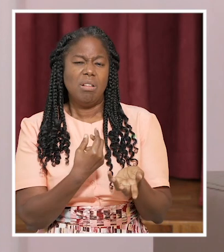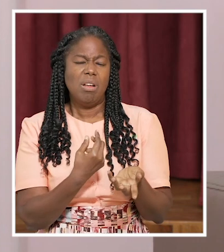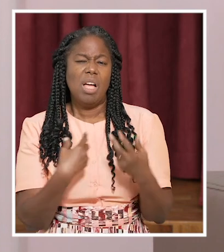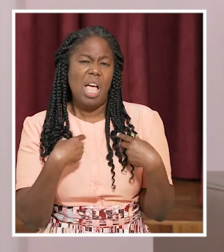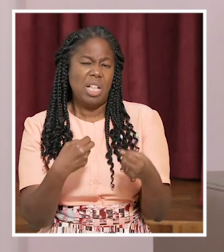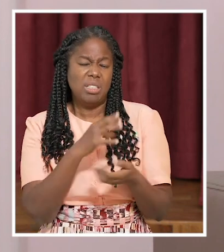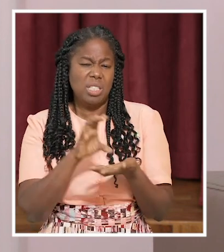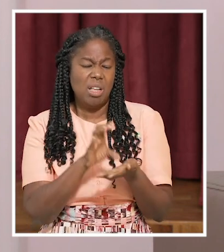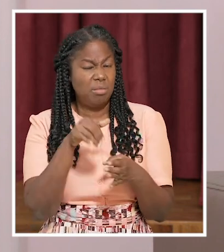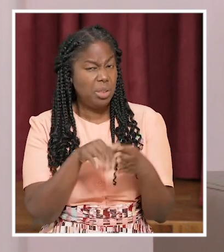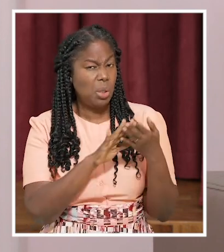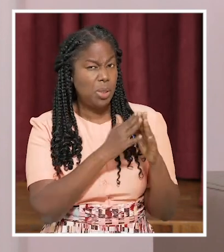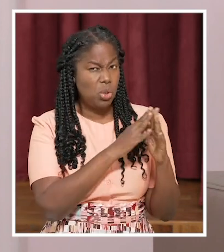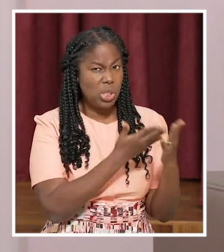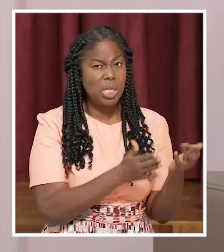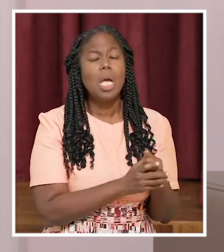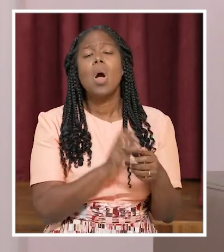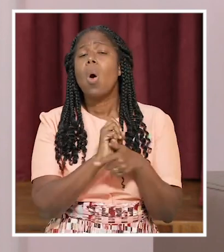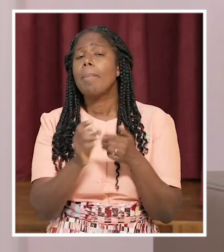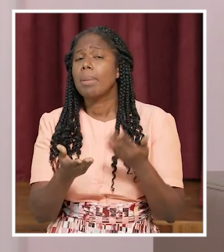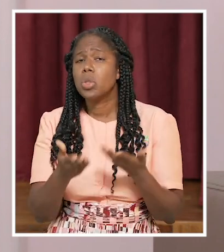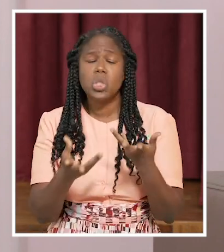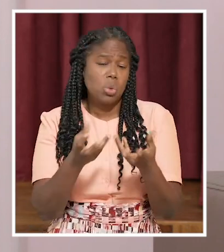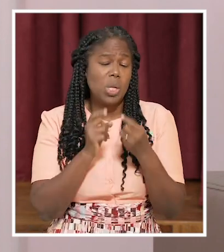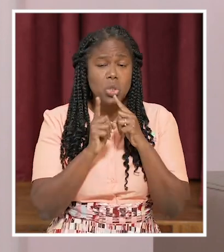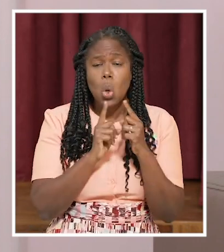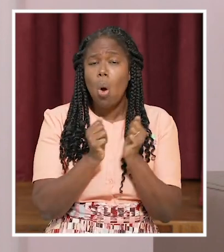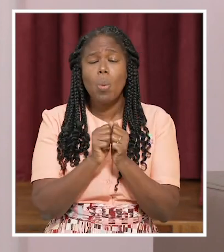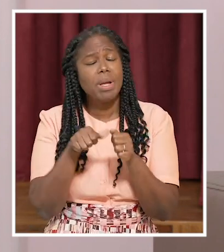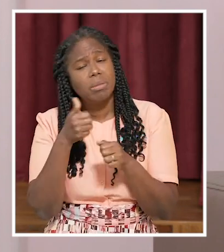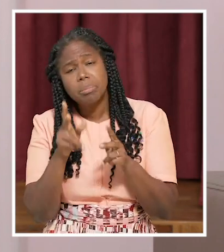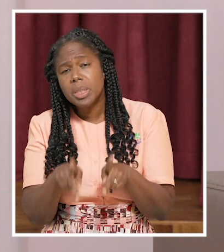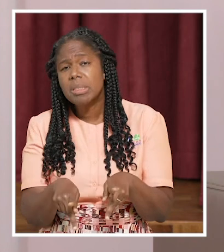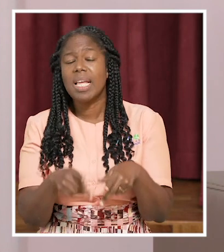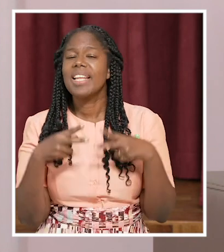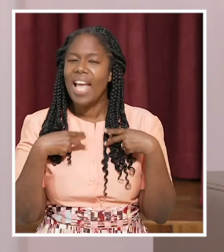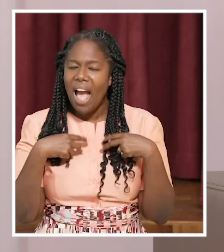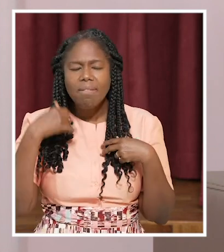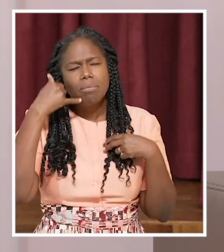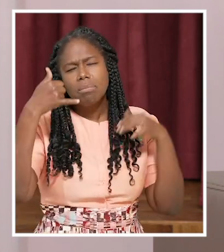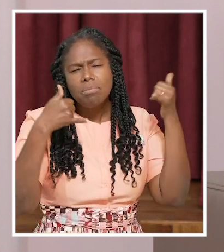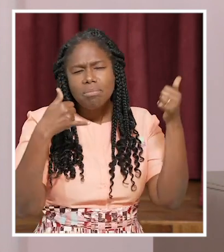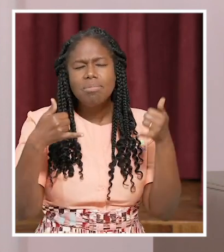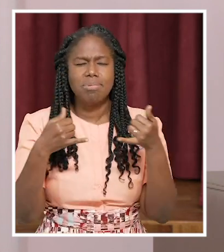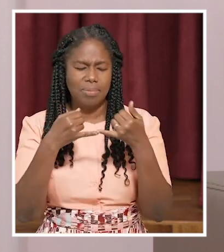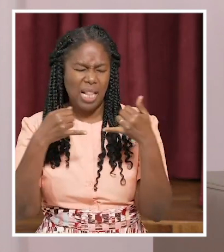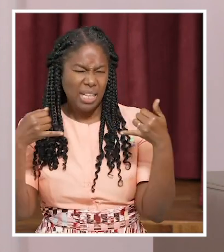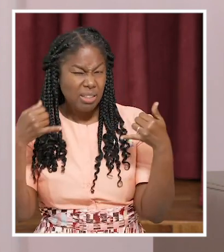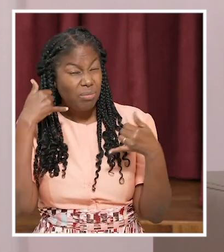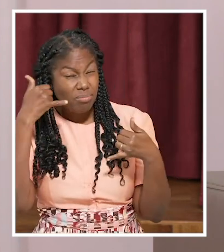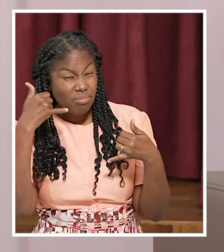to which, if you're at home and you just want to talk to somebody, as I said, there are the helplines, and they're all coordinated now under